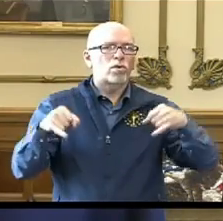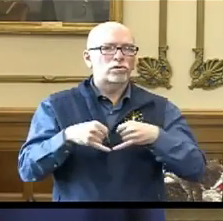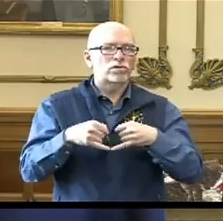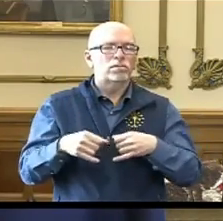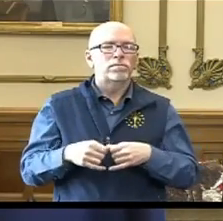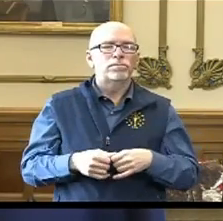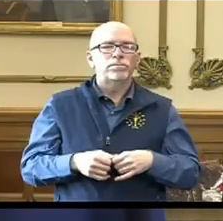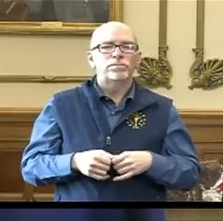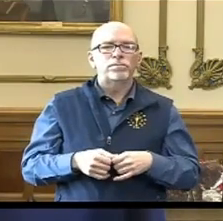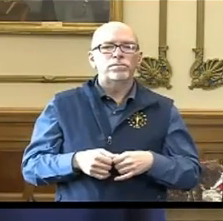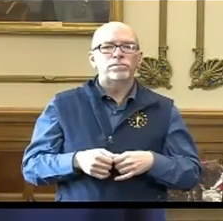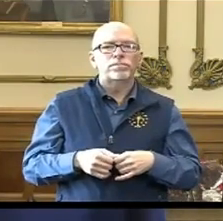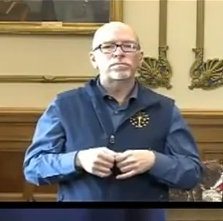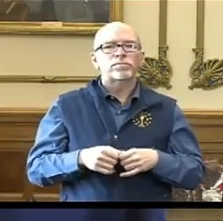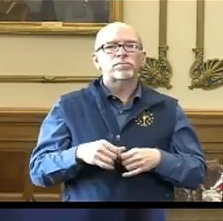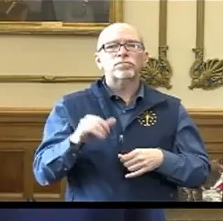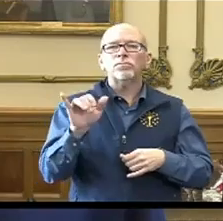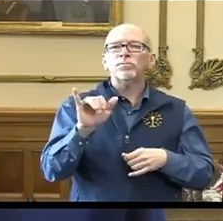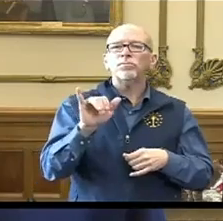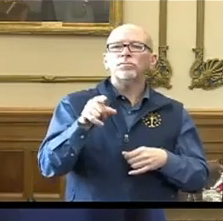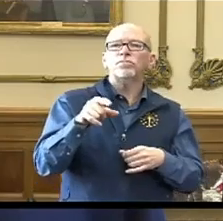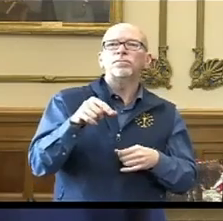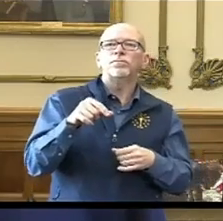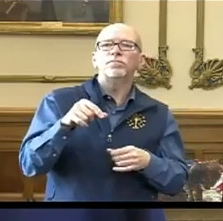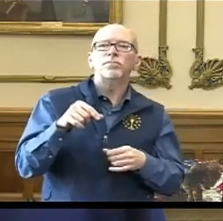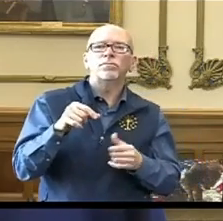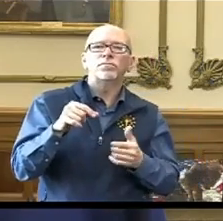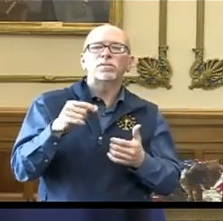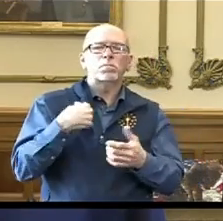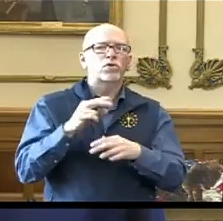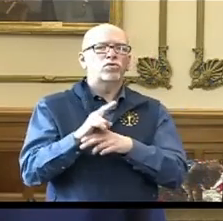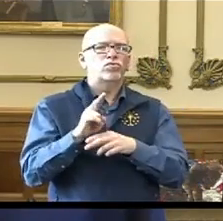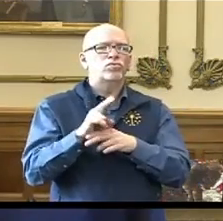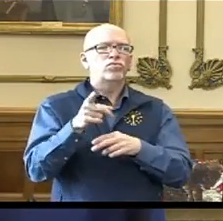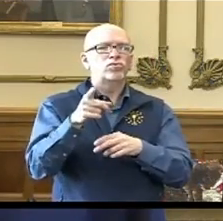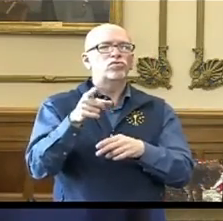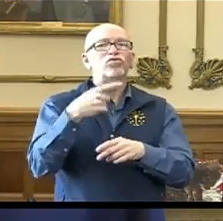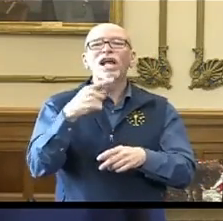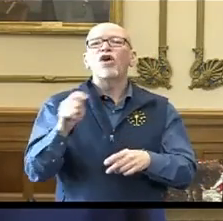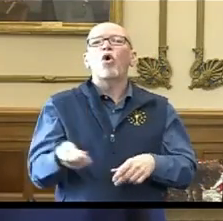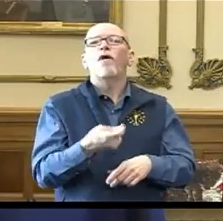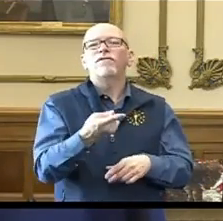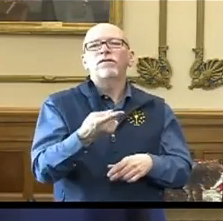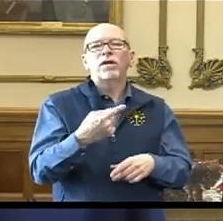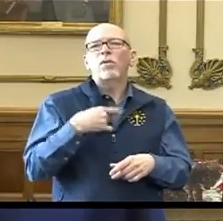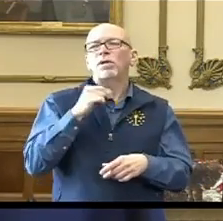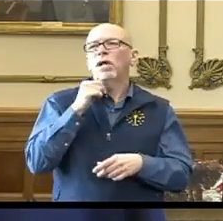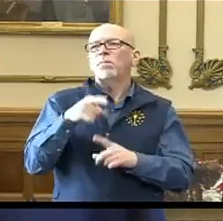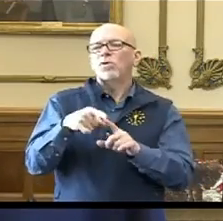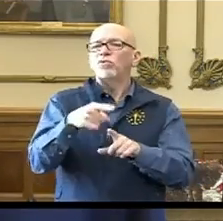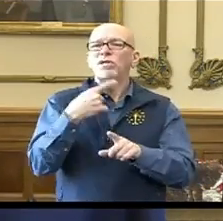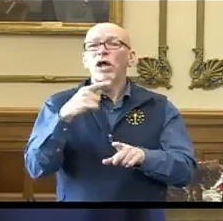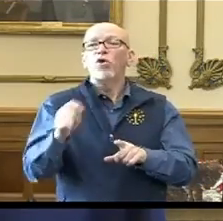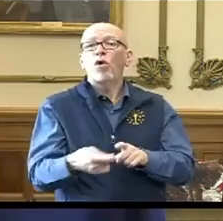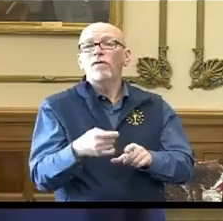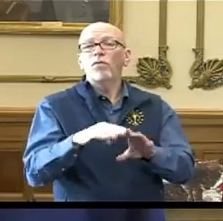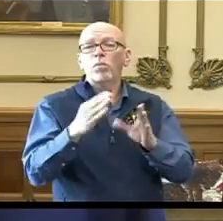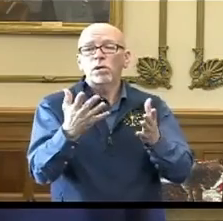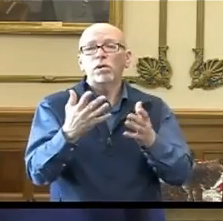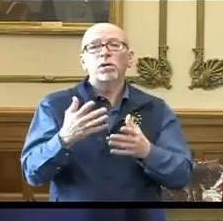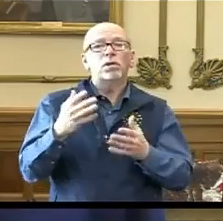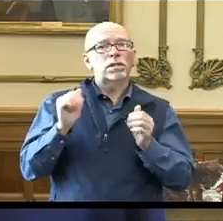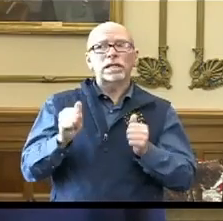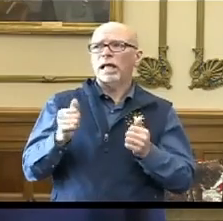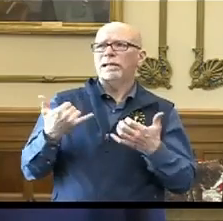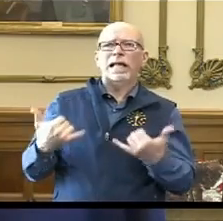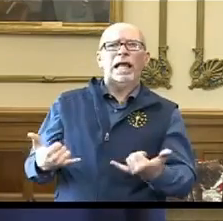And in addition, I should say, just to use your example, you used golf. I wouldn't have used that one, but you used it. You can do that